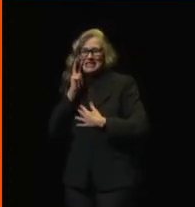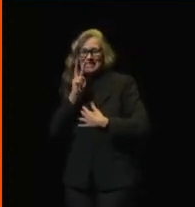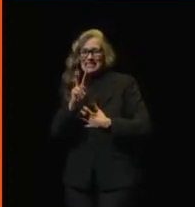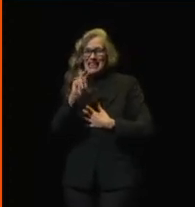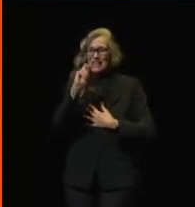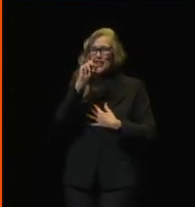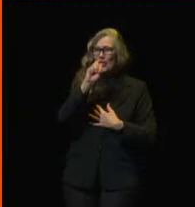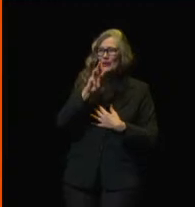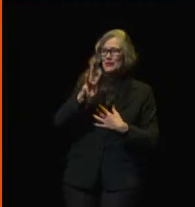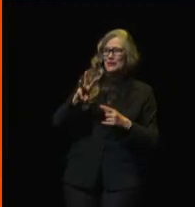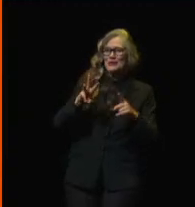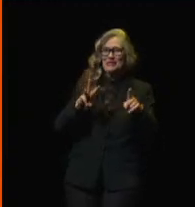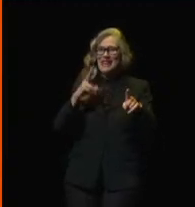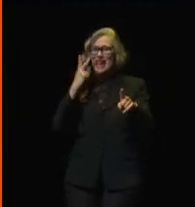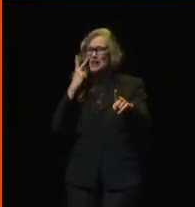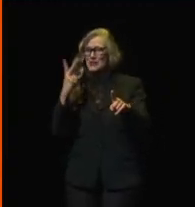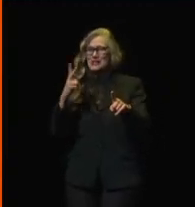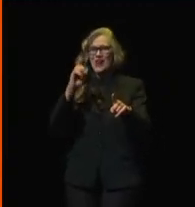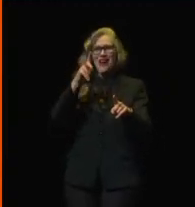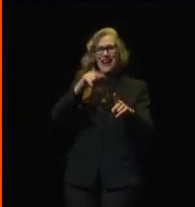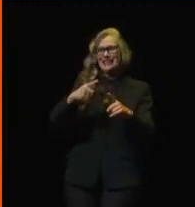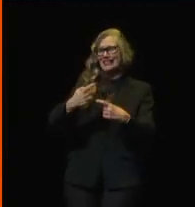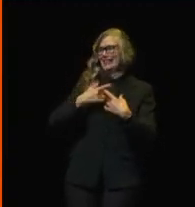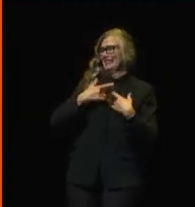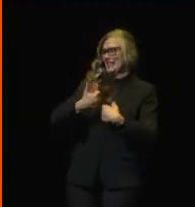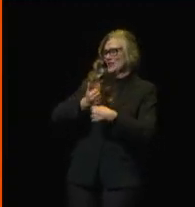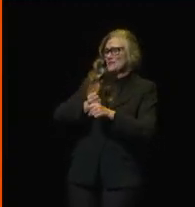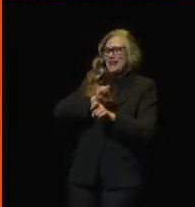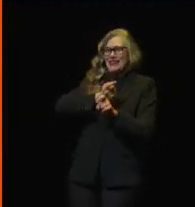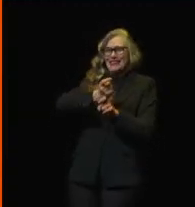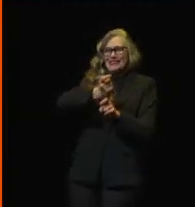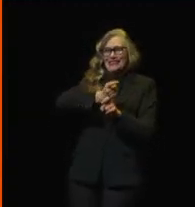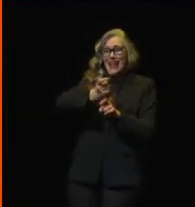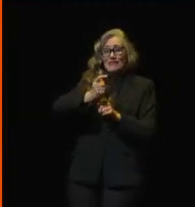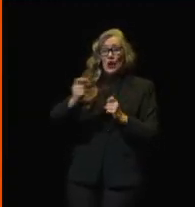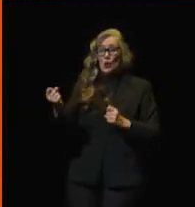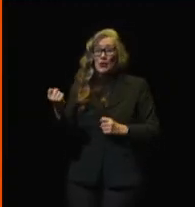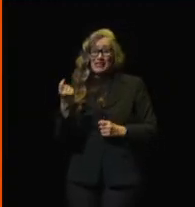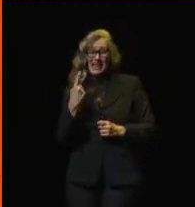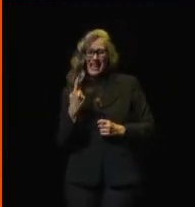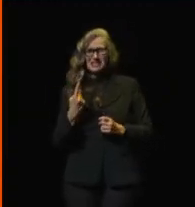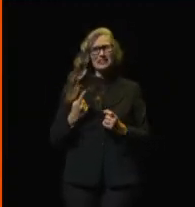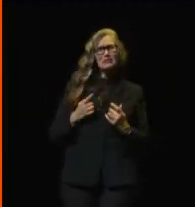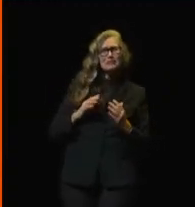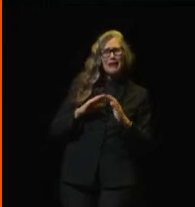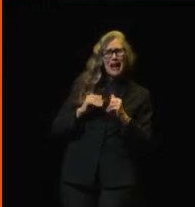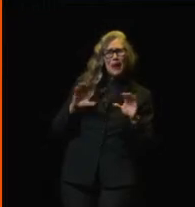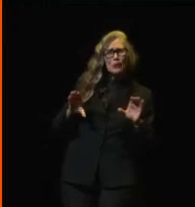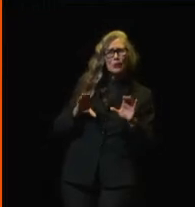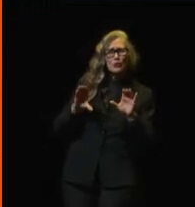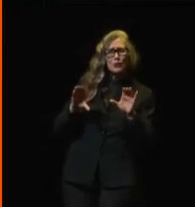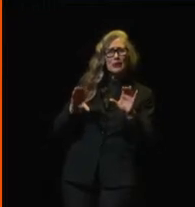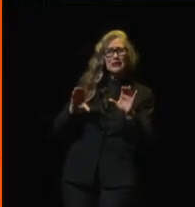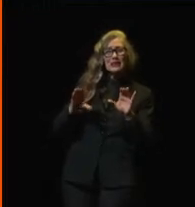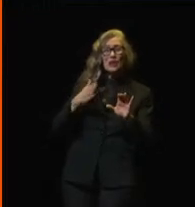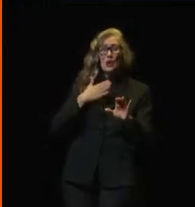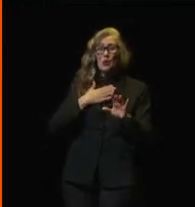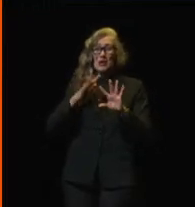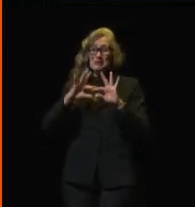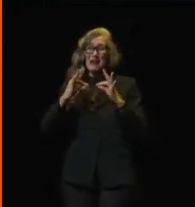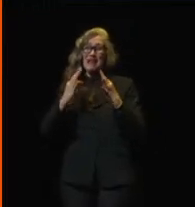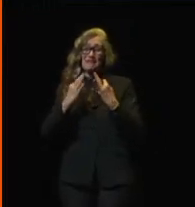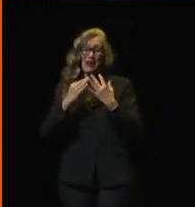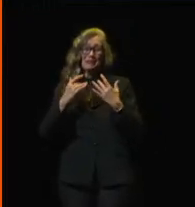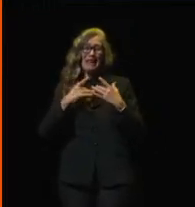And I did it often. When he asked, "How are you doing?" he really meant it. When tragedy struck my family, Ady